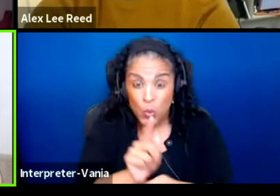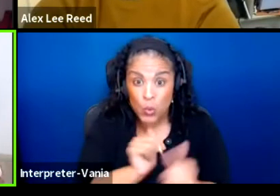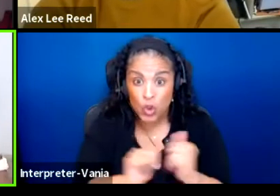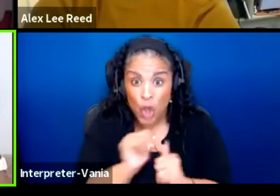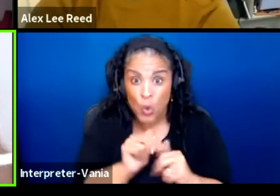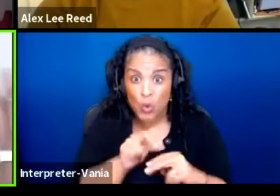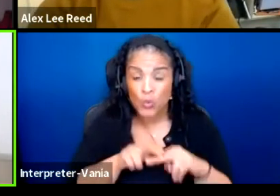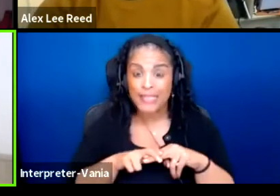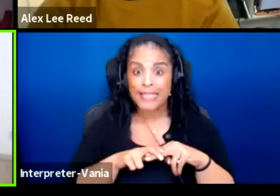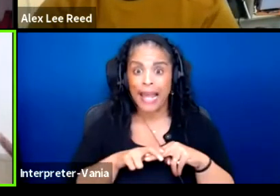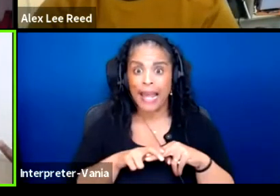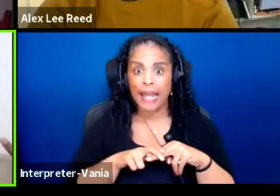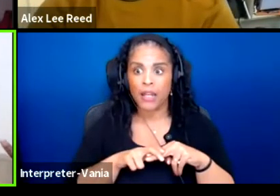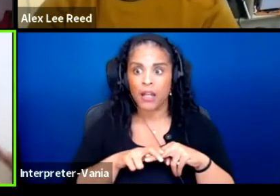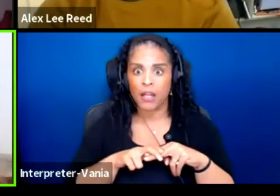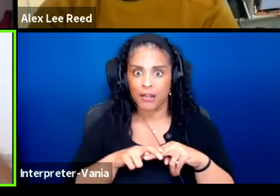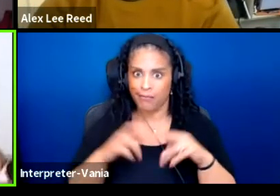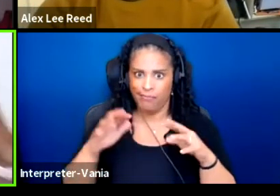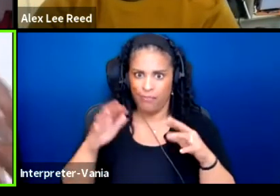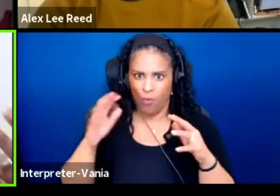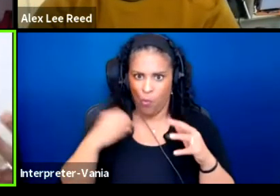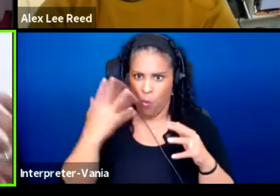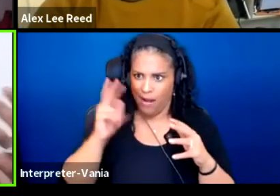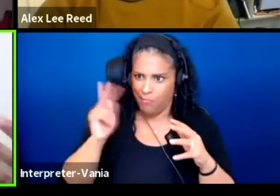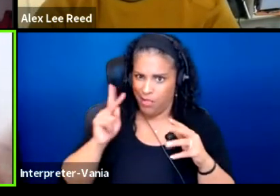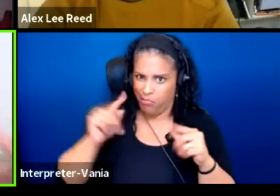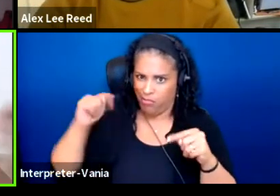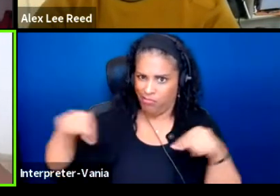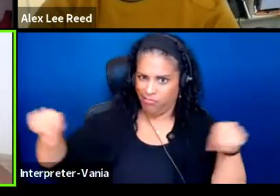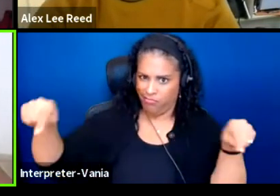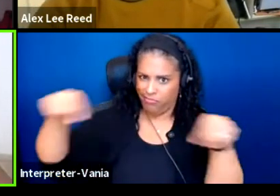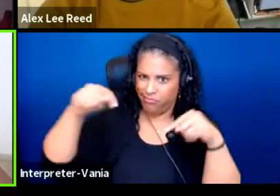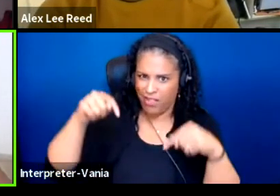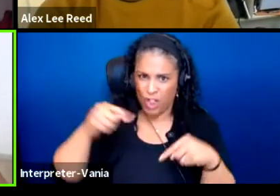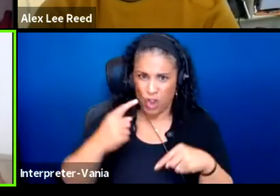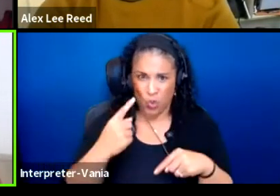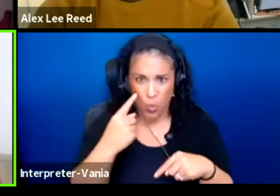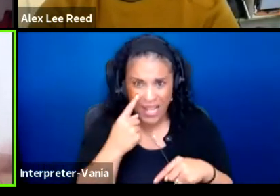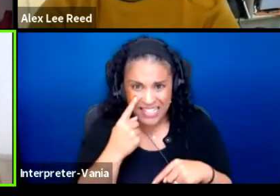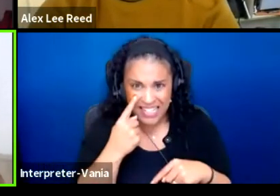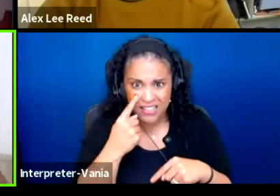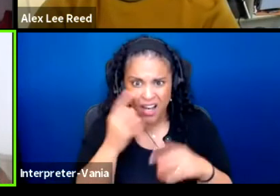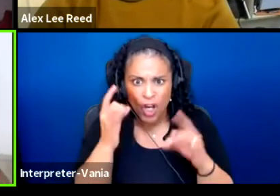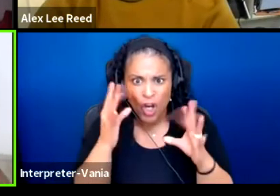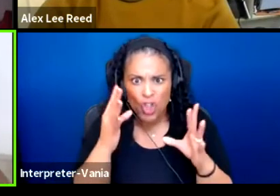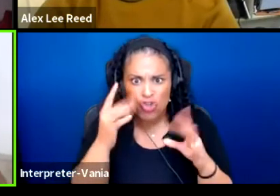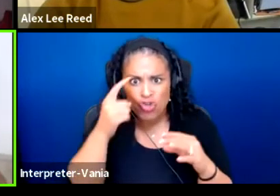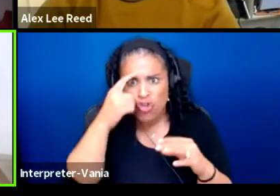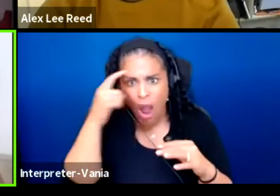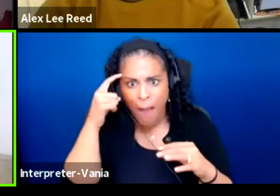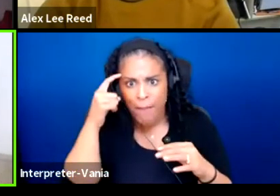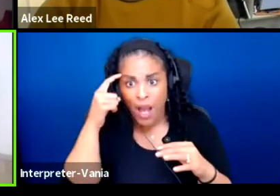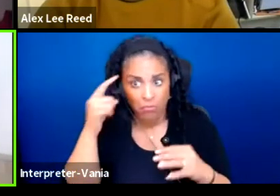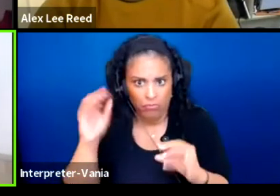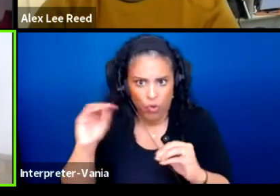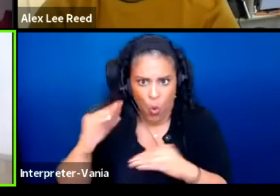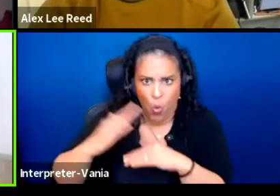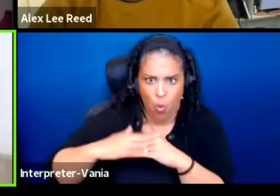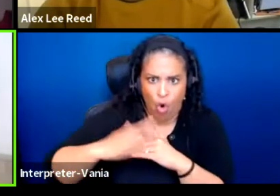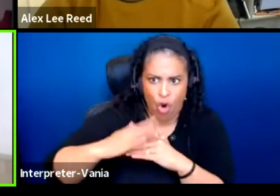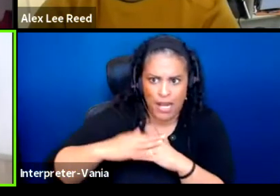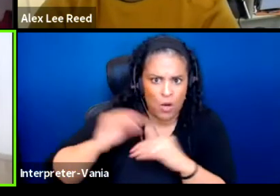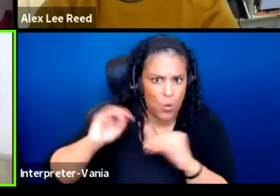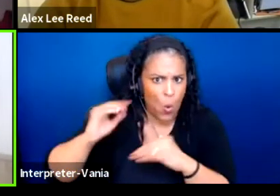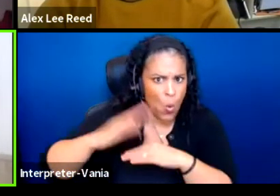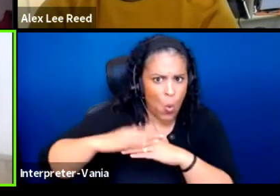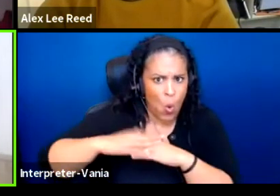and you're surrounded by white people and you're witnessing a lot of times trauma on stage and haven't been warned. There's no warning in the